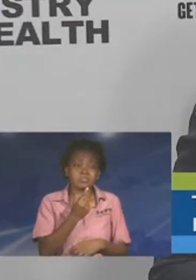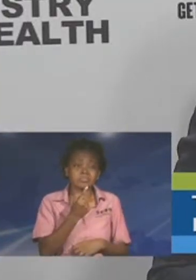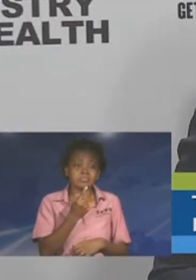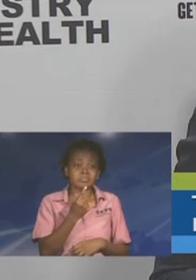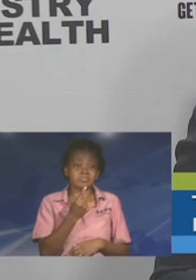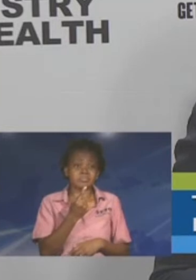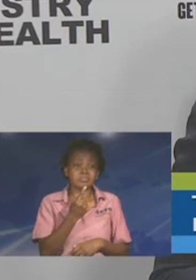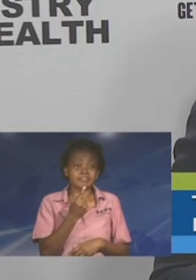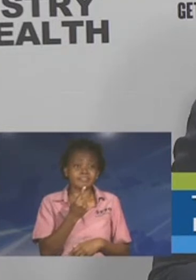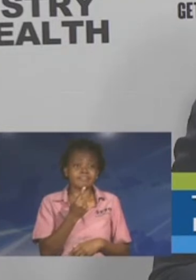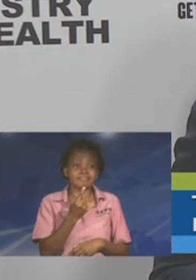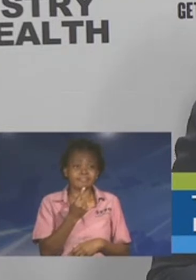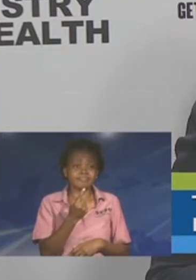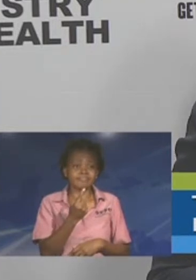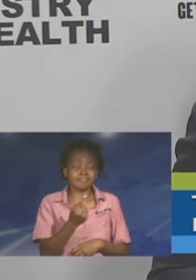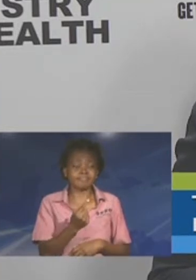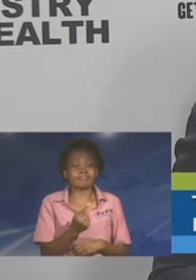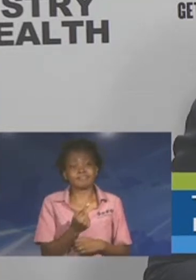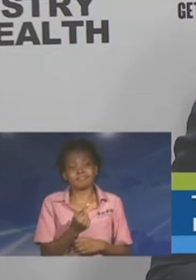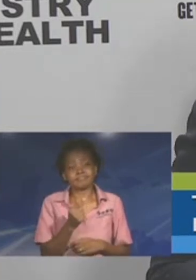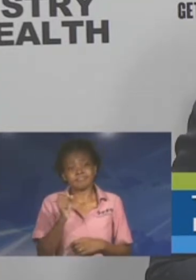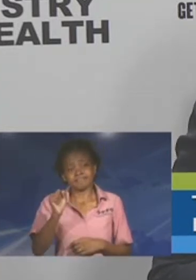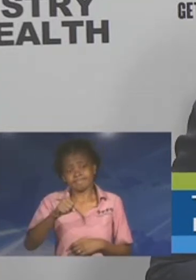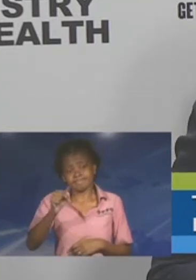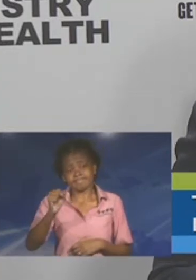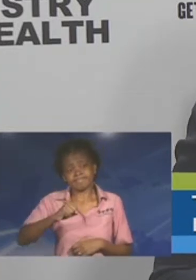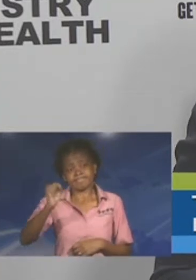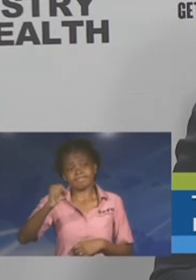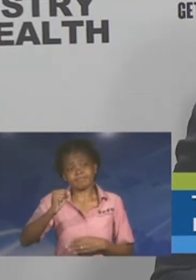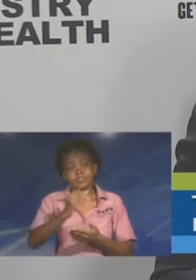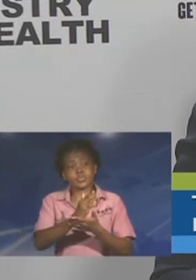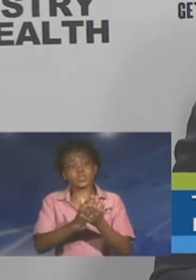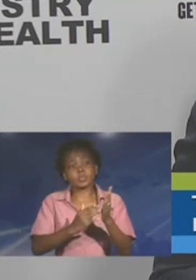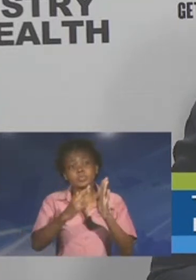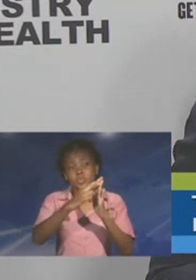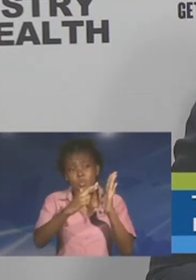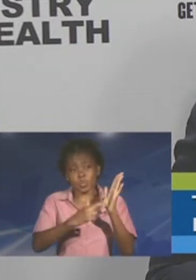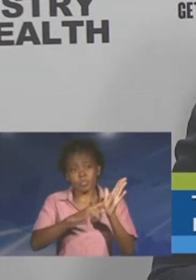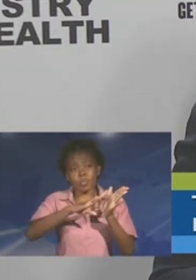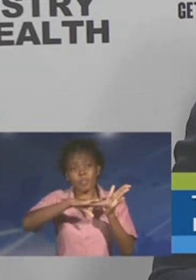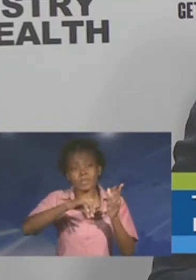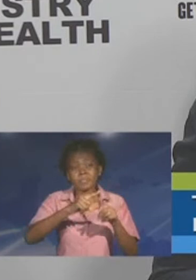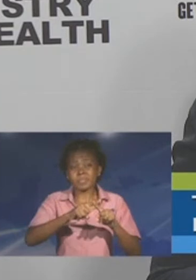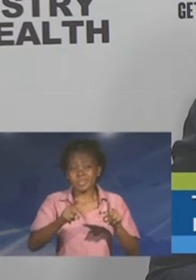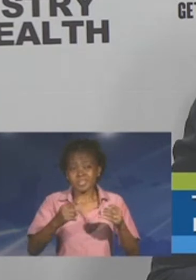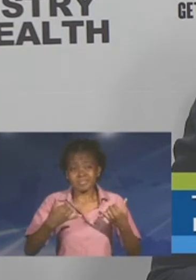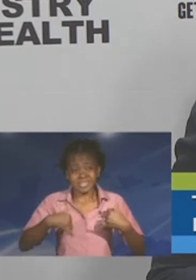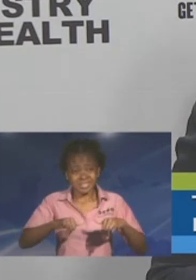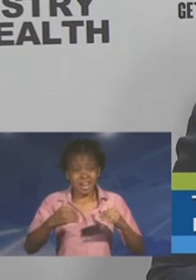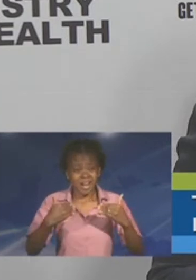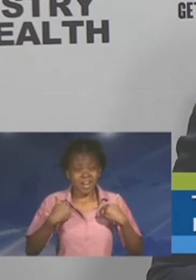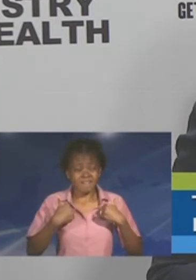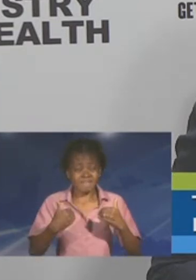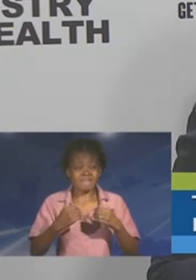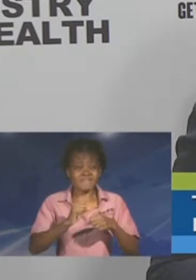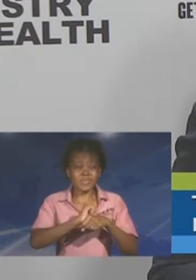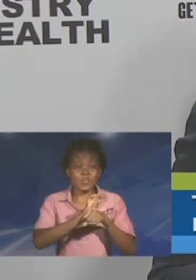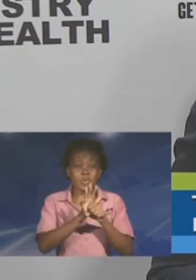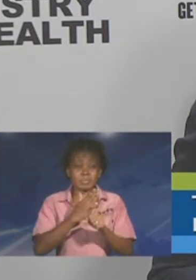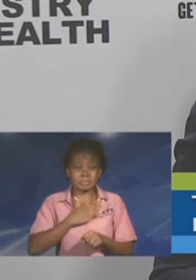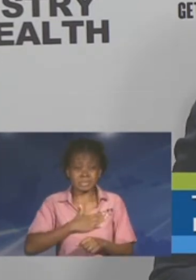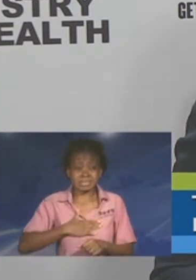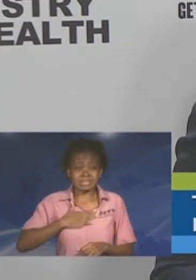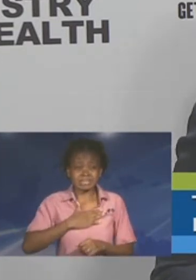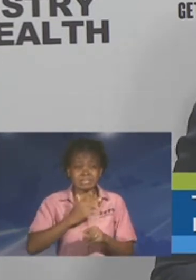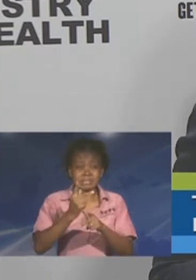back the restrictions, the COVID-19 virus is still among us. And please be vigilant, be responsible, and